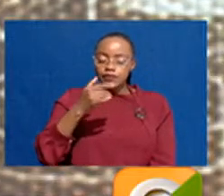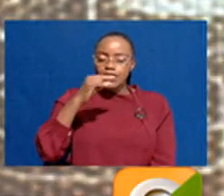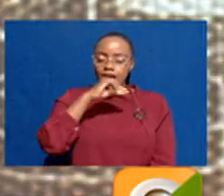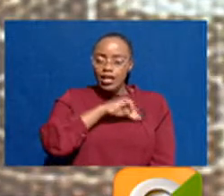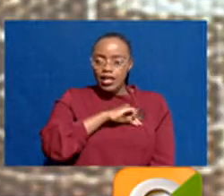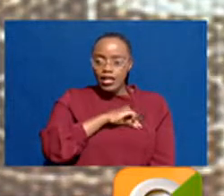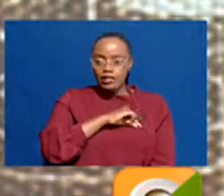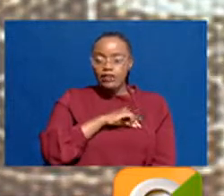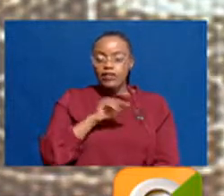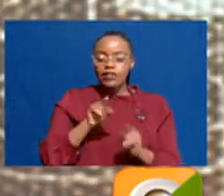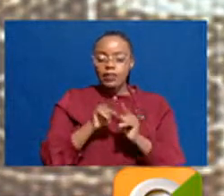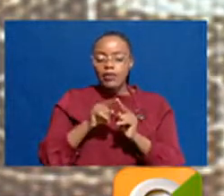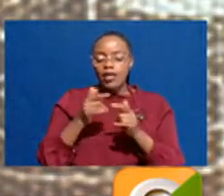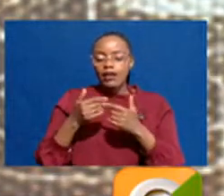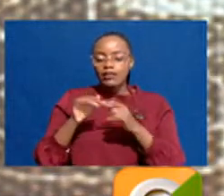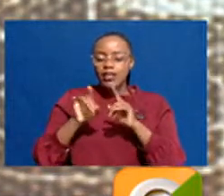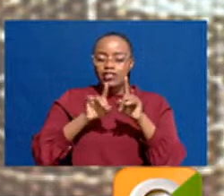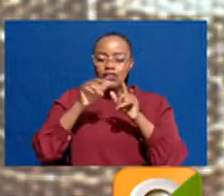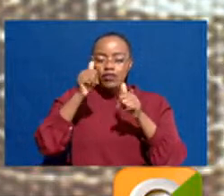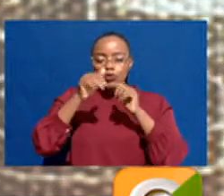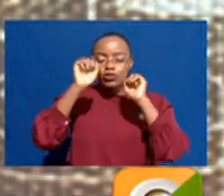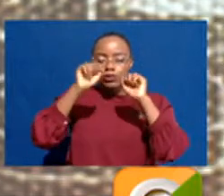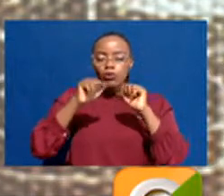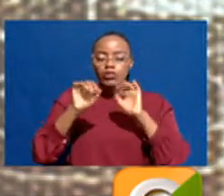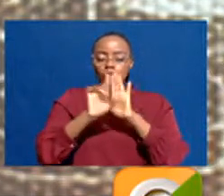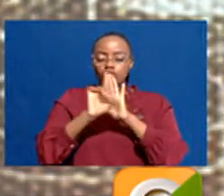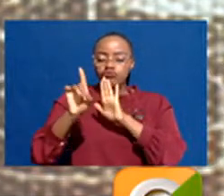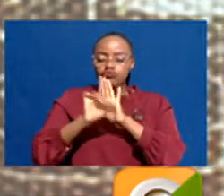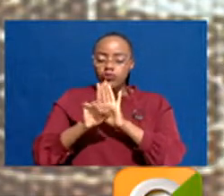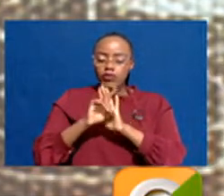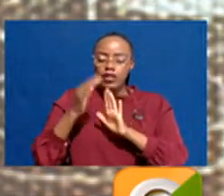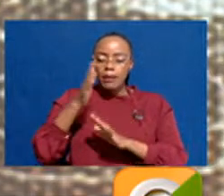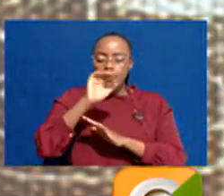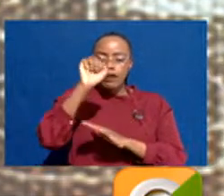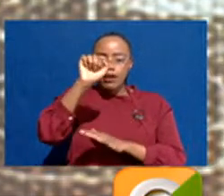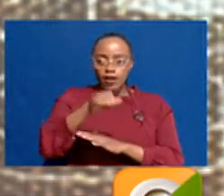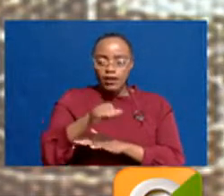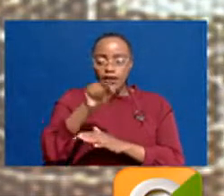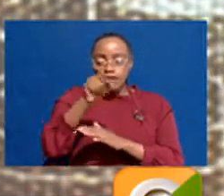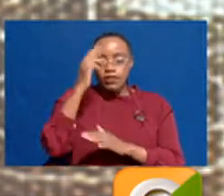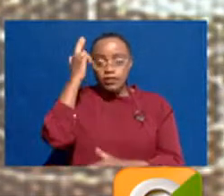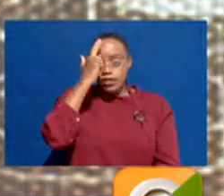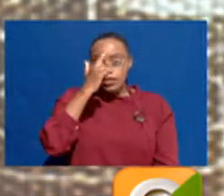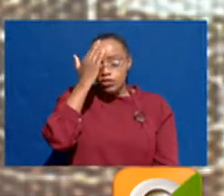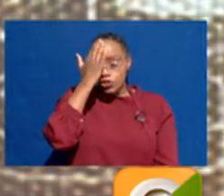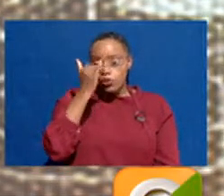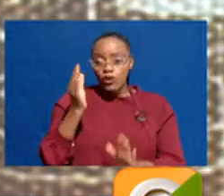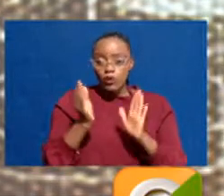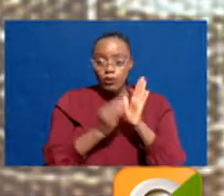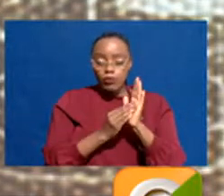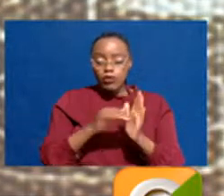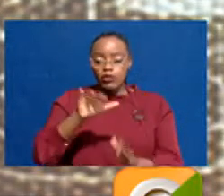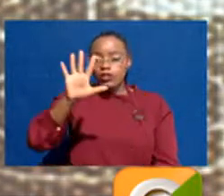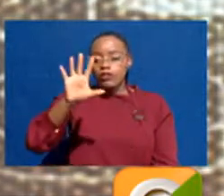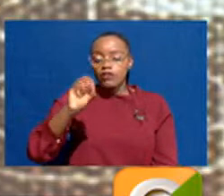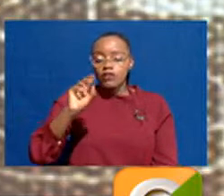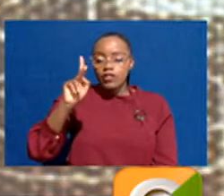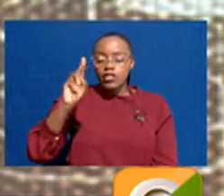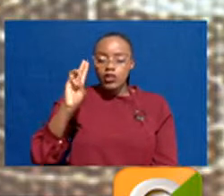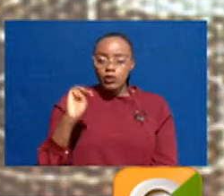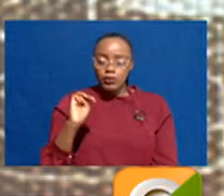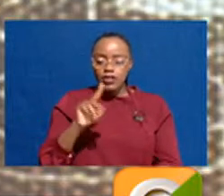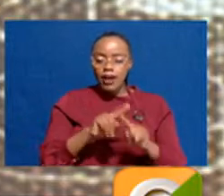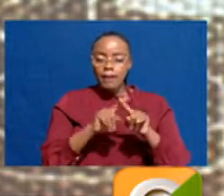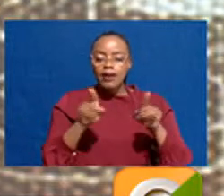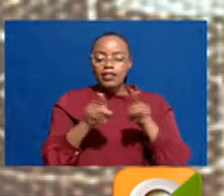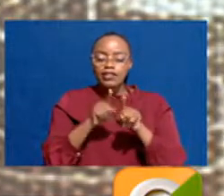even at a distance, I can actually just commute and come back, right? So that is why we've put that 50 kilometer radius. But